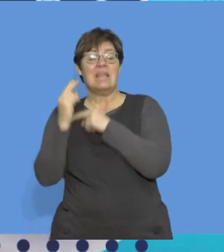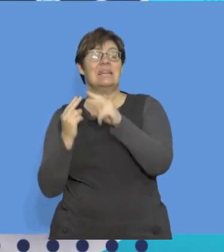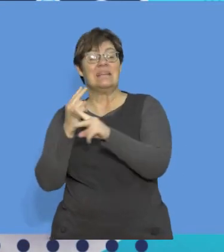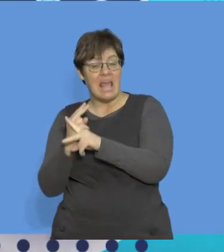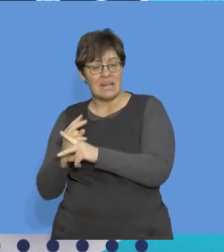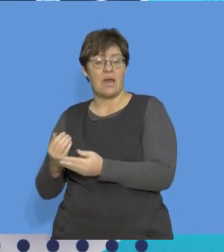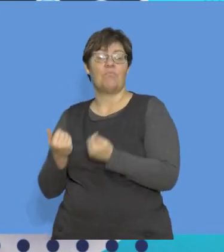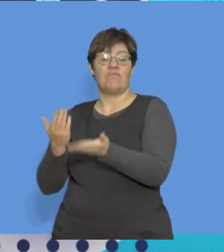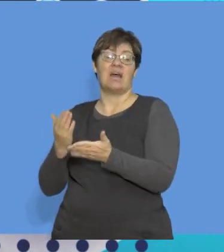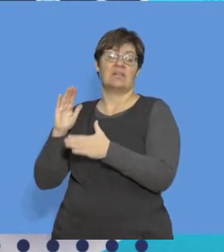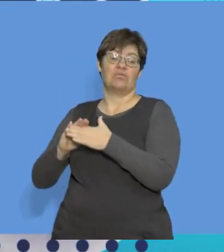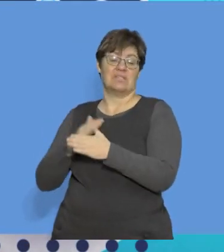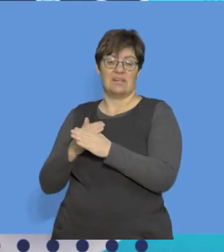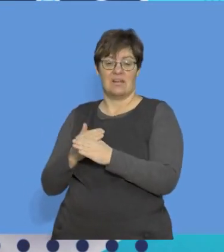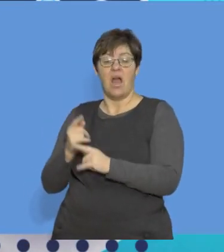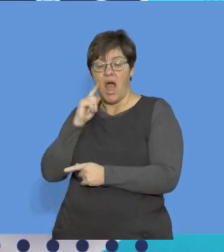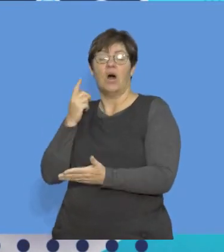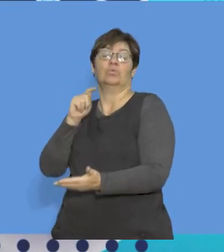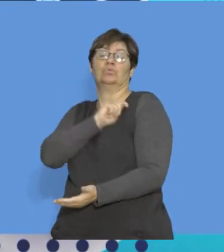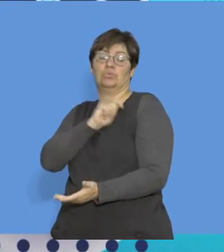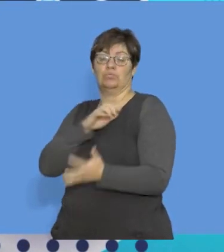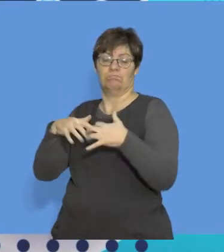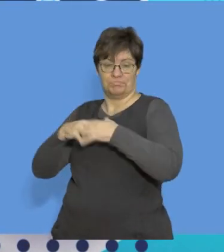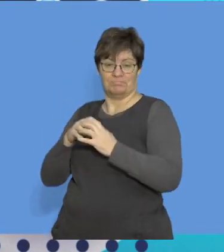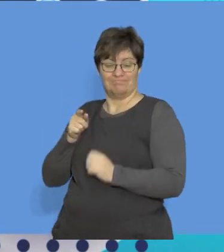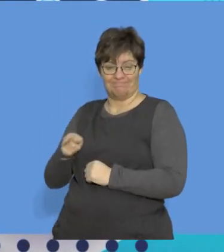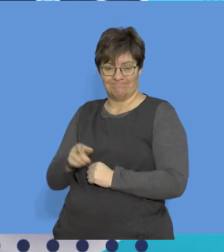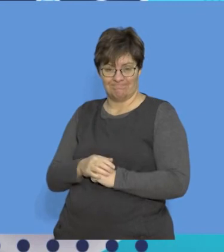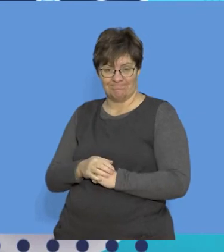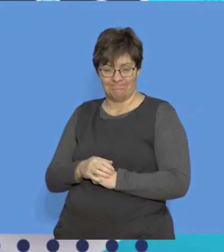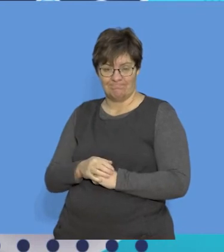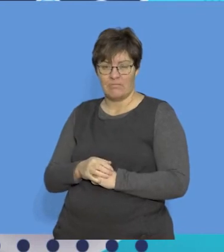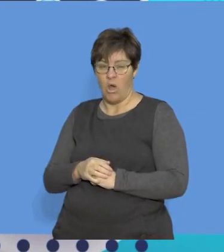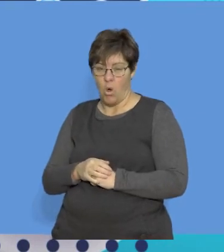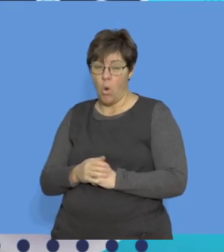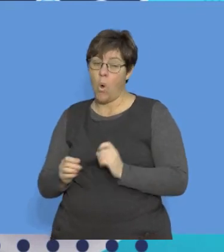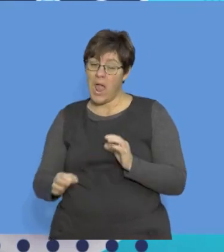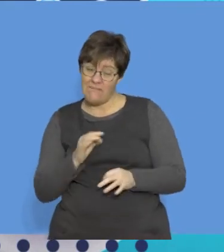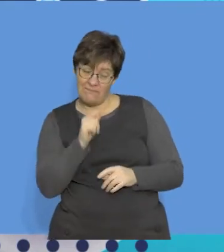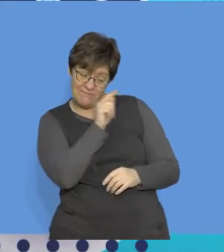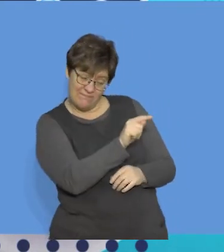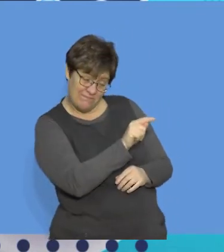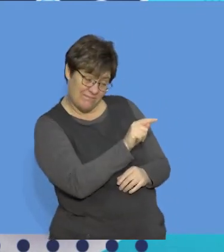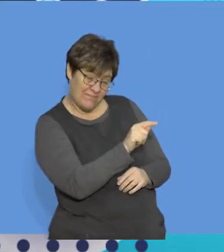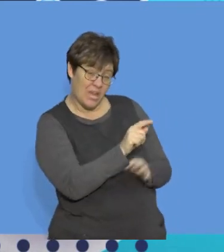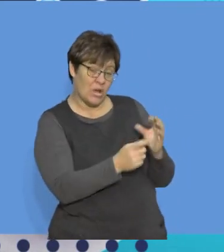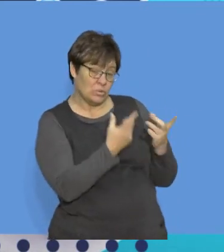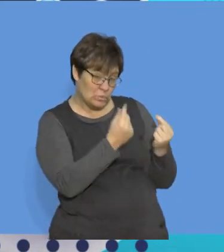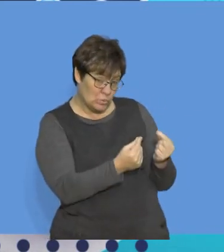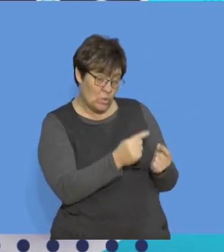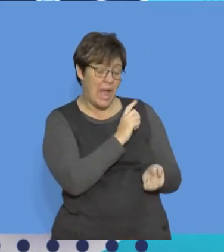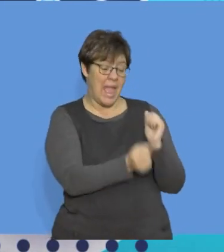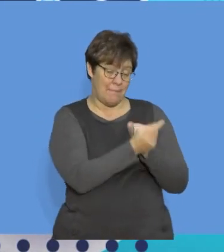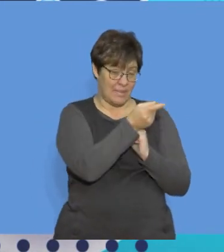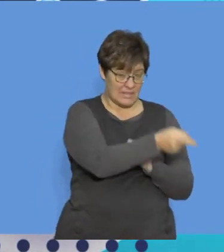provide or form a conjuncture to say, I know that if it passes here, this is what will happen. If